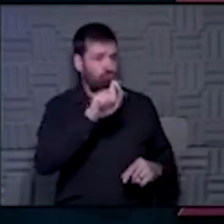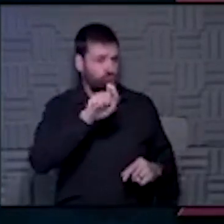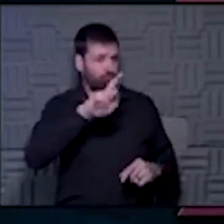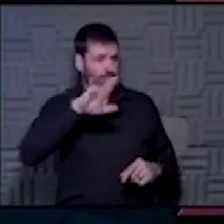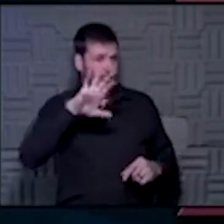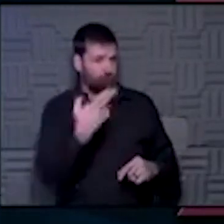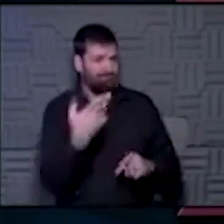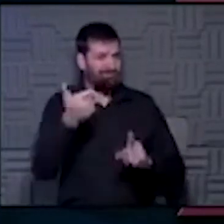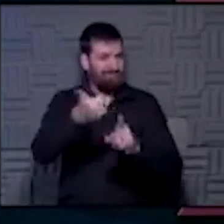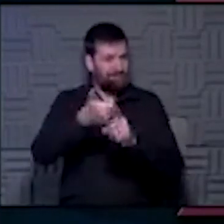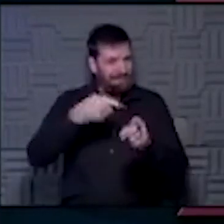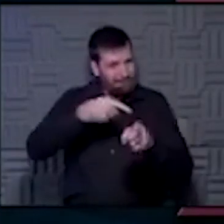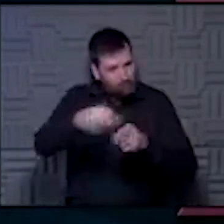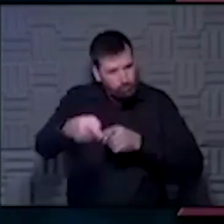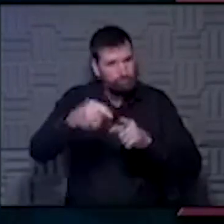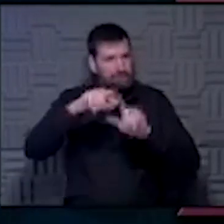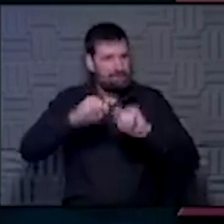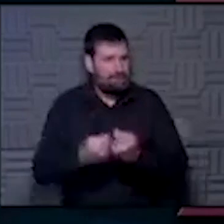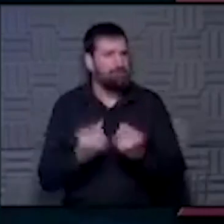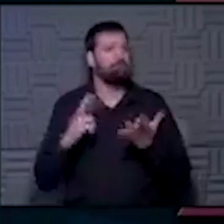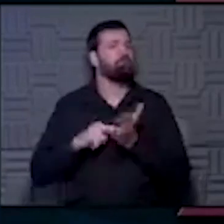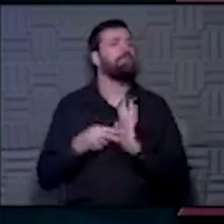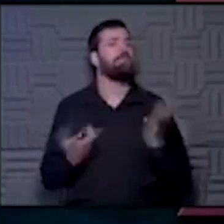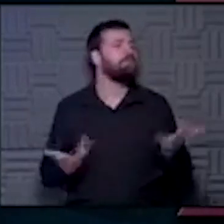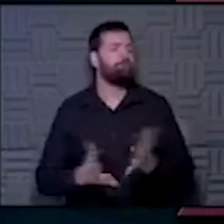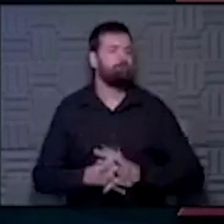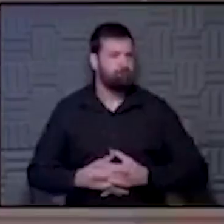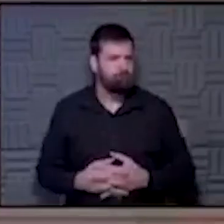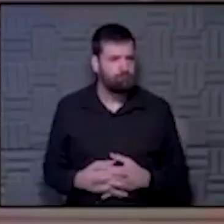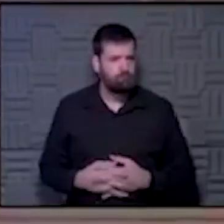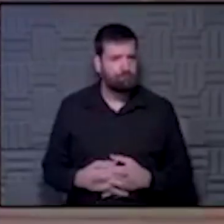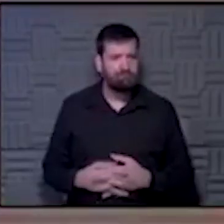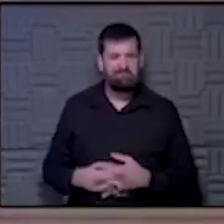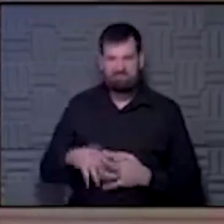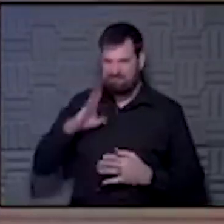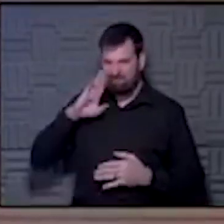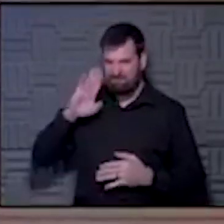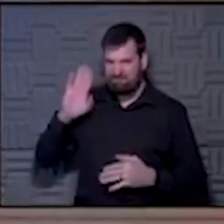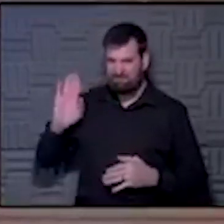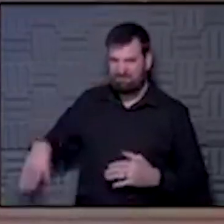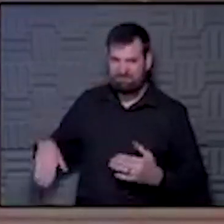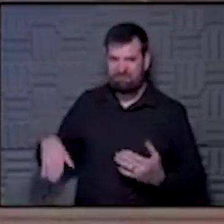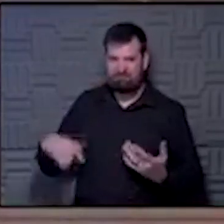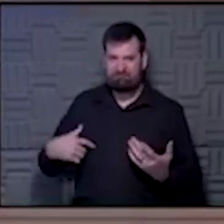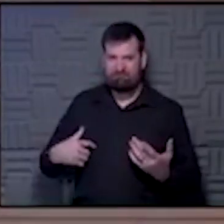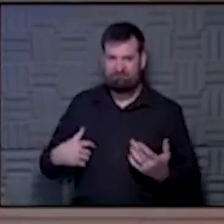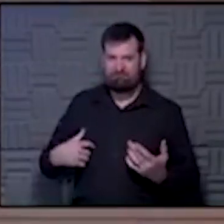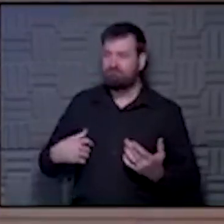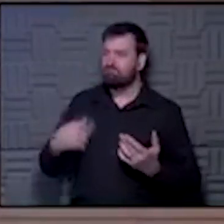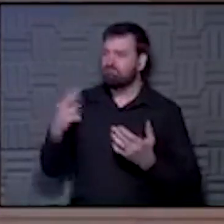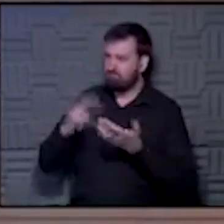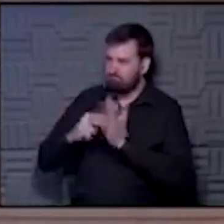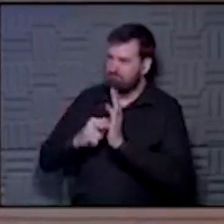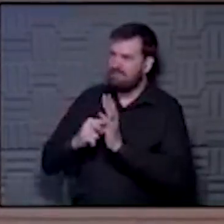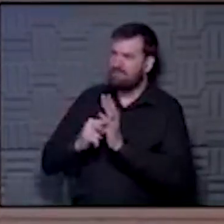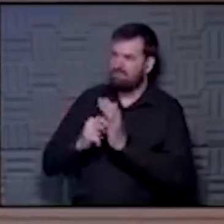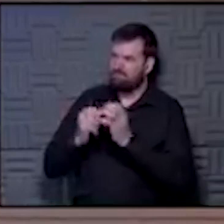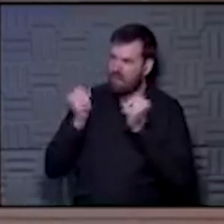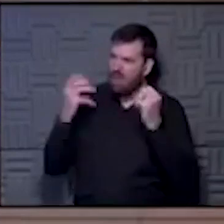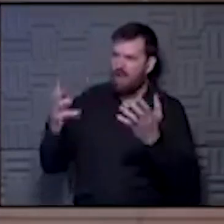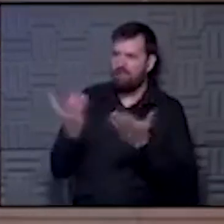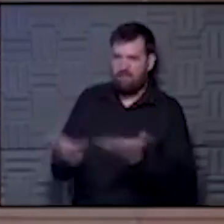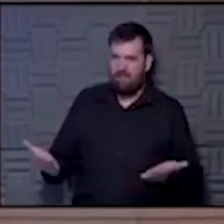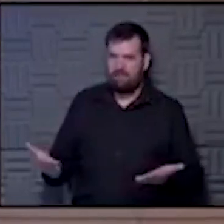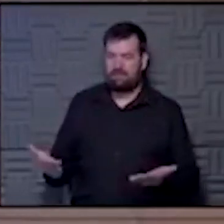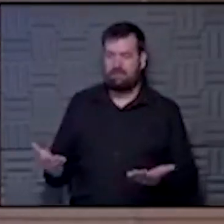on a specialty team. Tell us about what that means. I think it means a lot of things, but more than